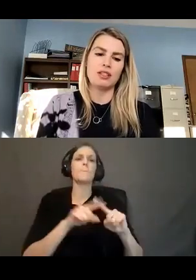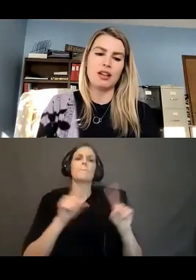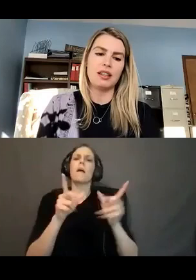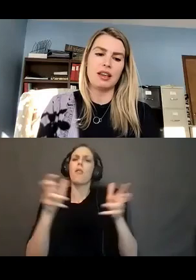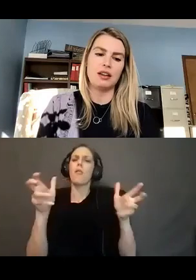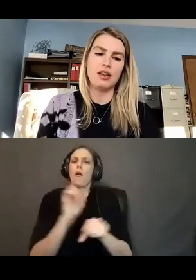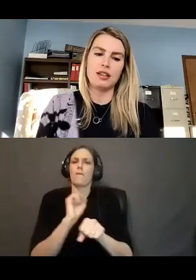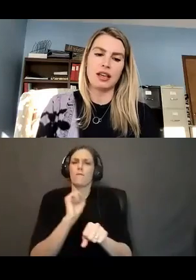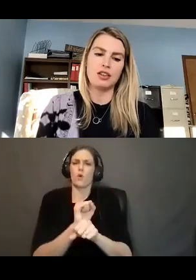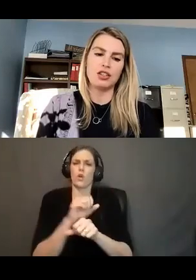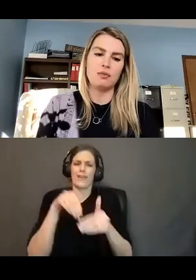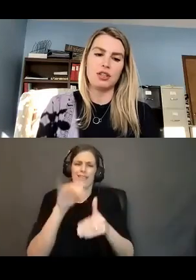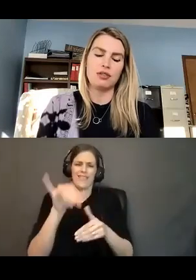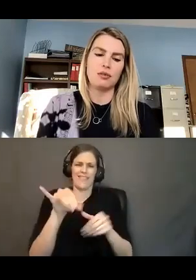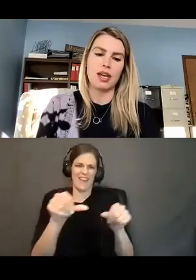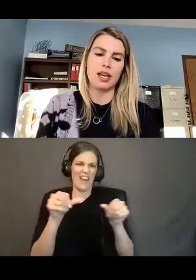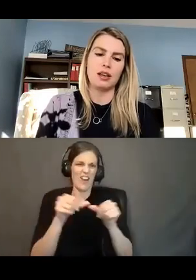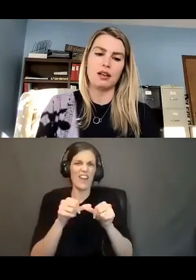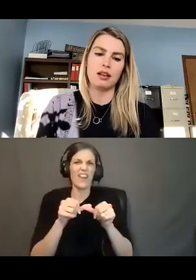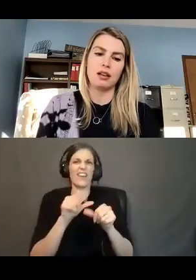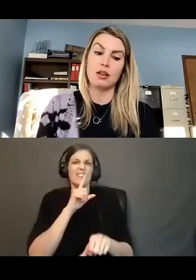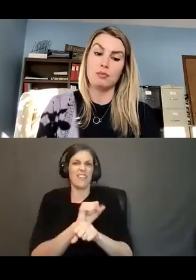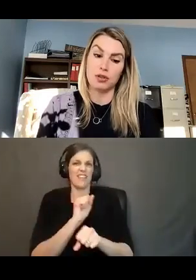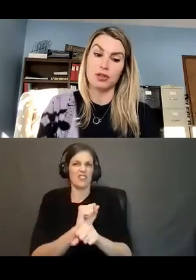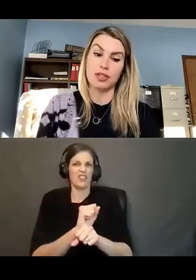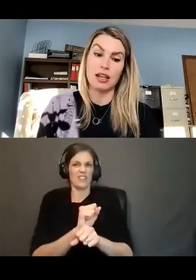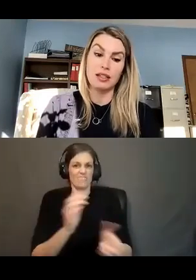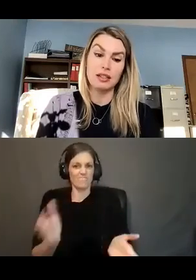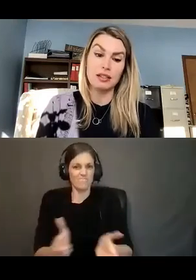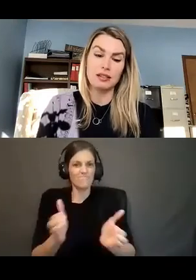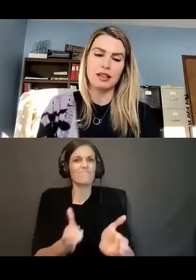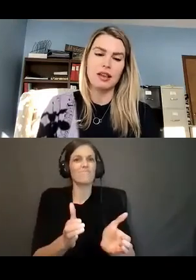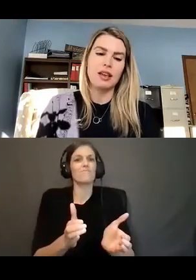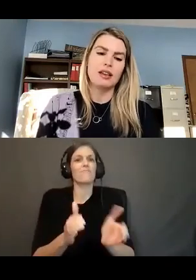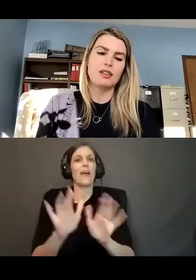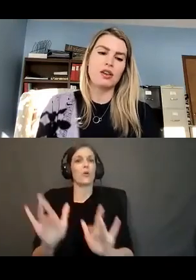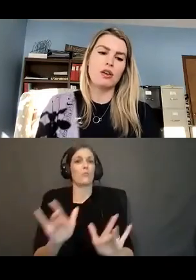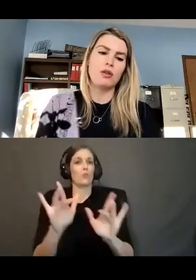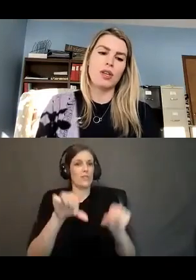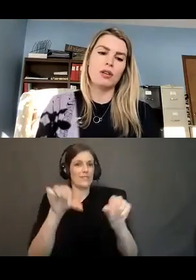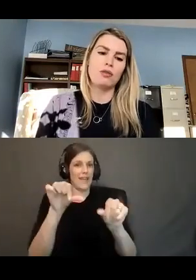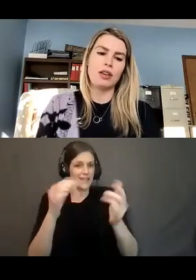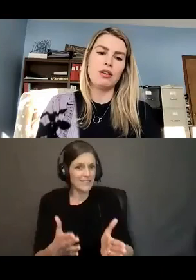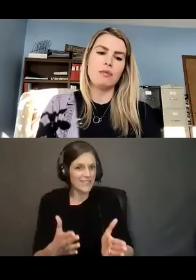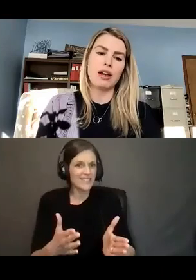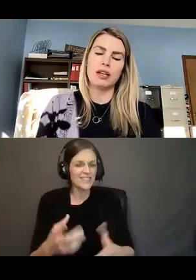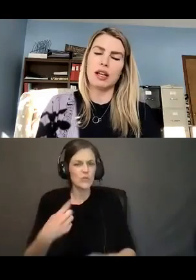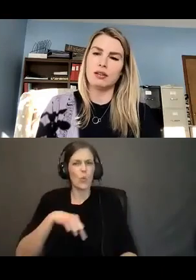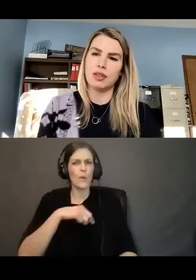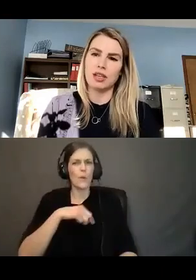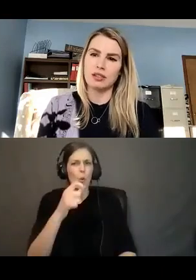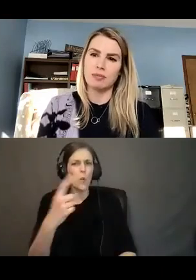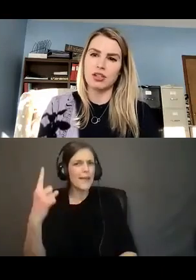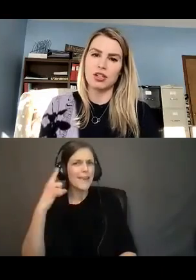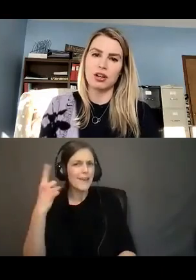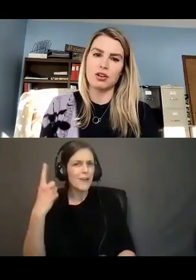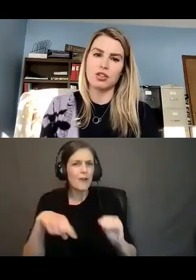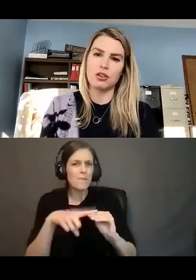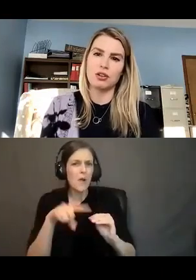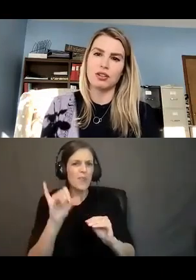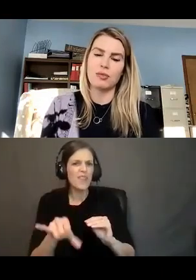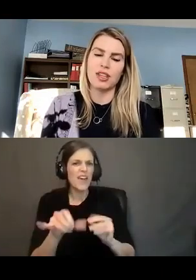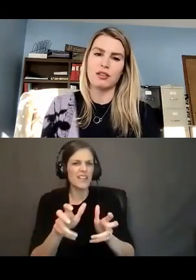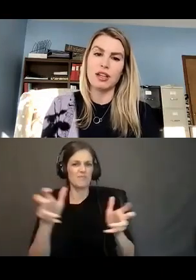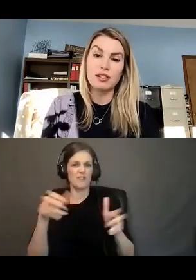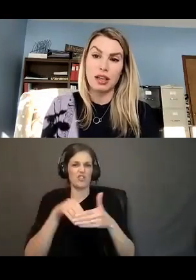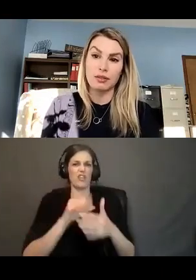being done in that area is actually being driven by computer scientists. So we don't hear about it, I don't think, as much in our